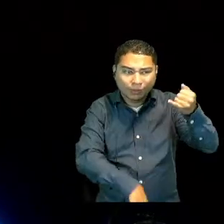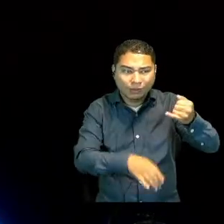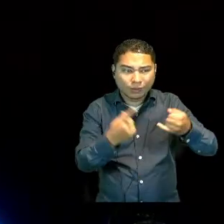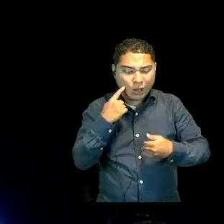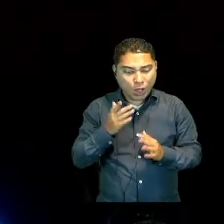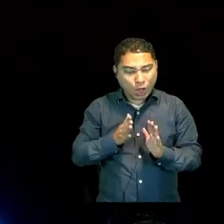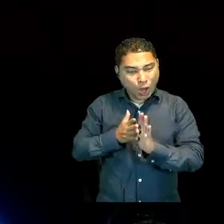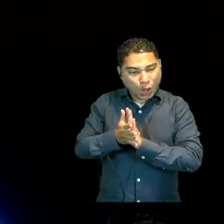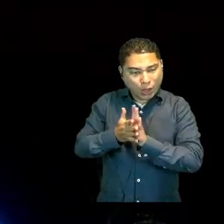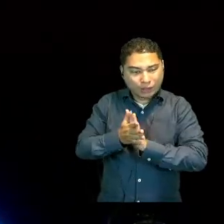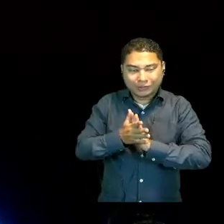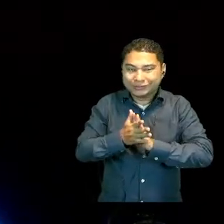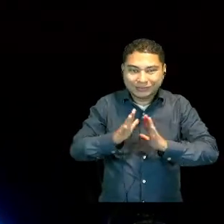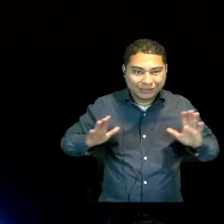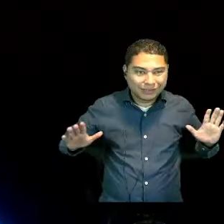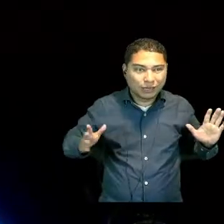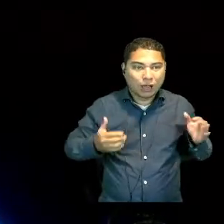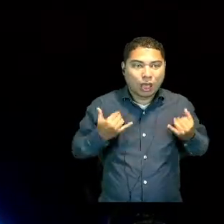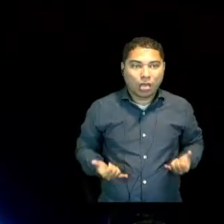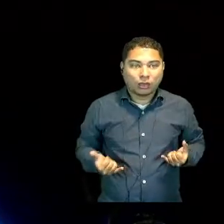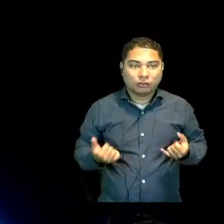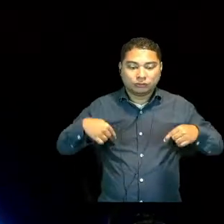about what's happening in the U.S. right now.